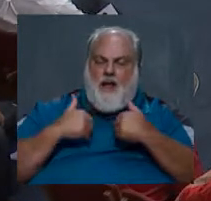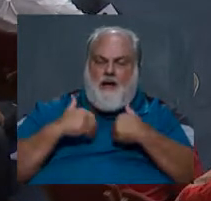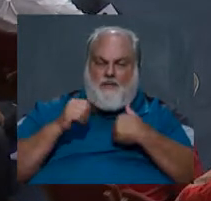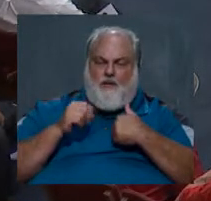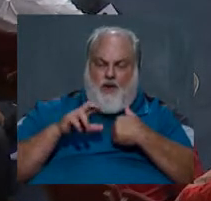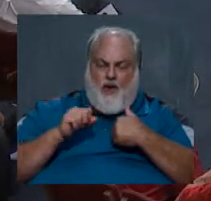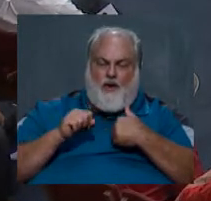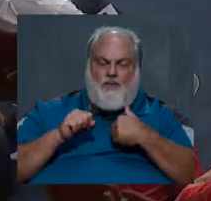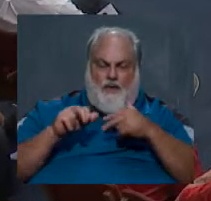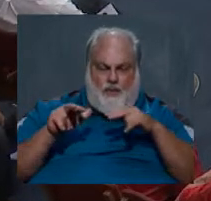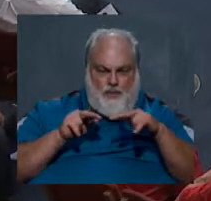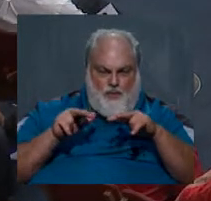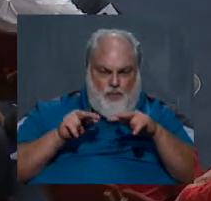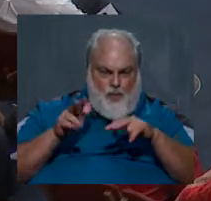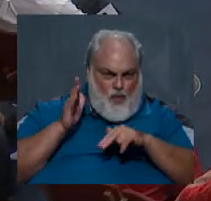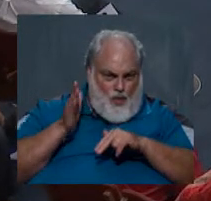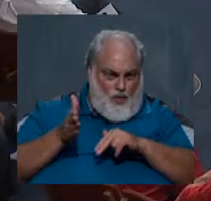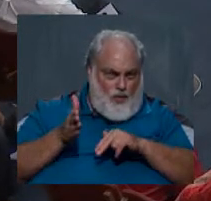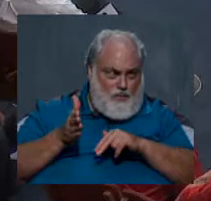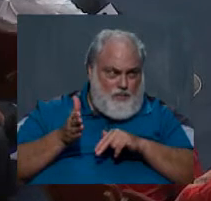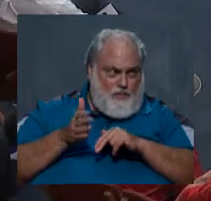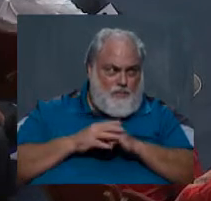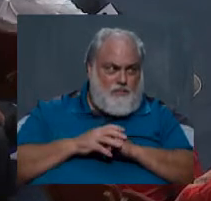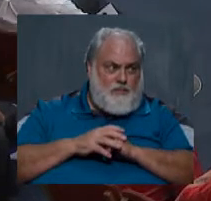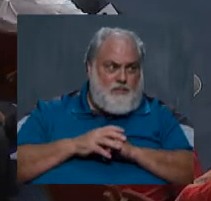to walk. And